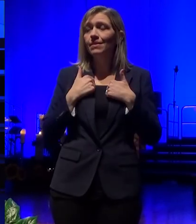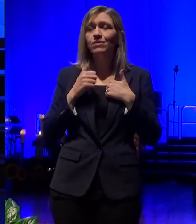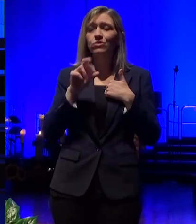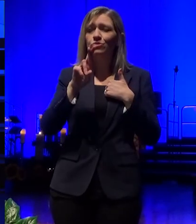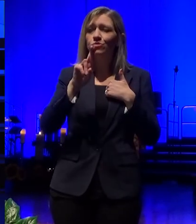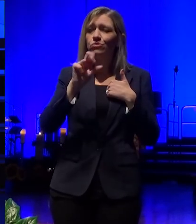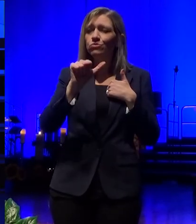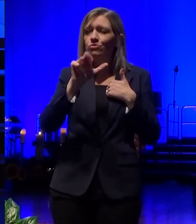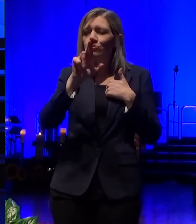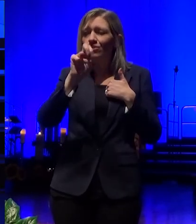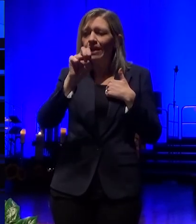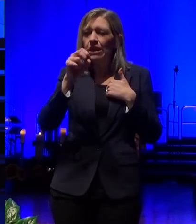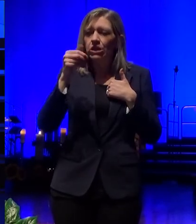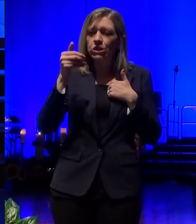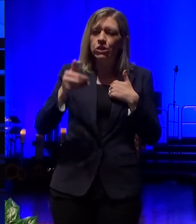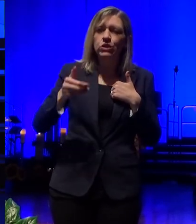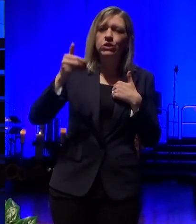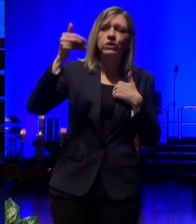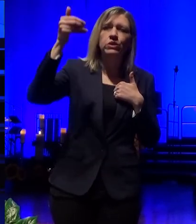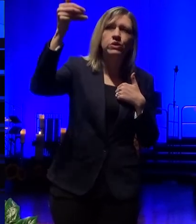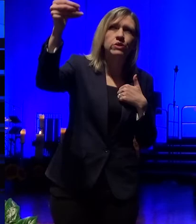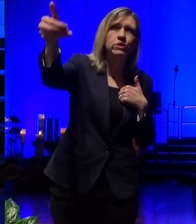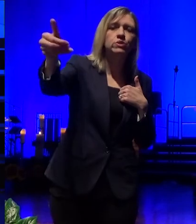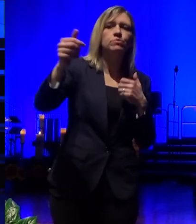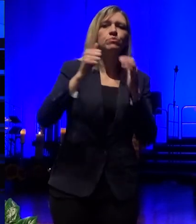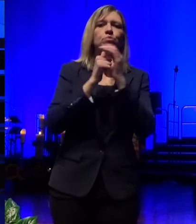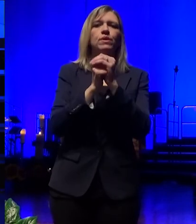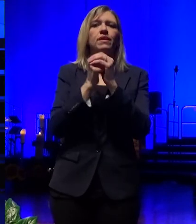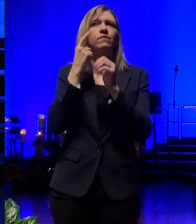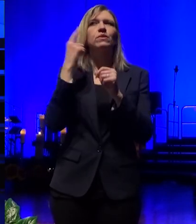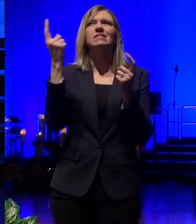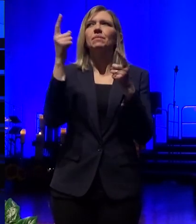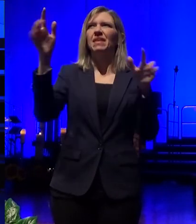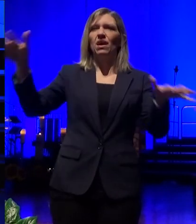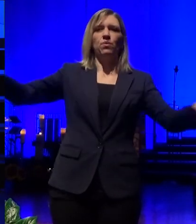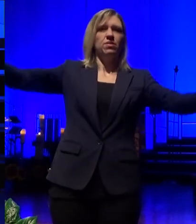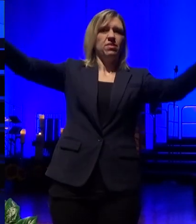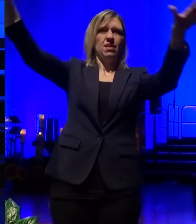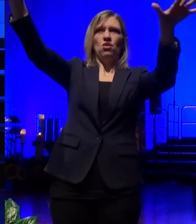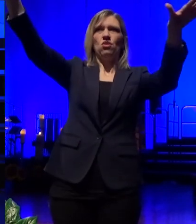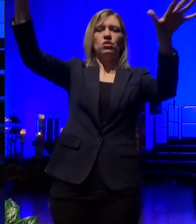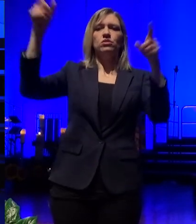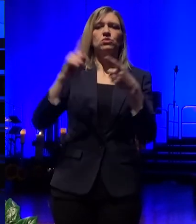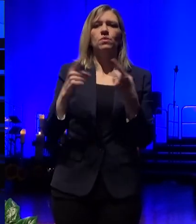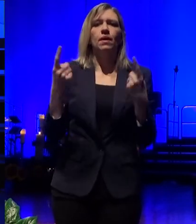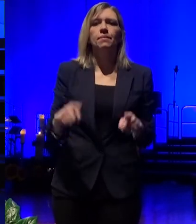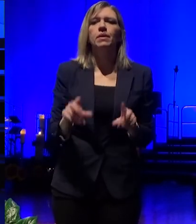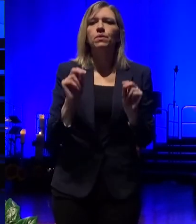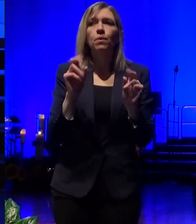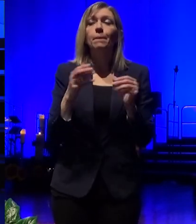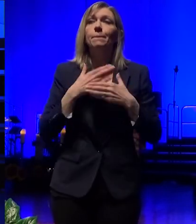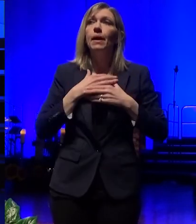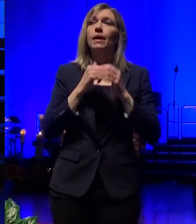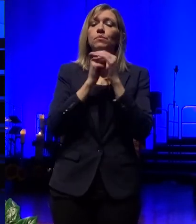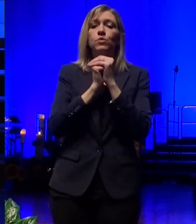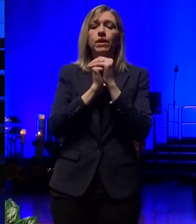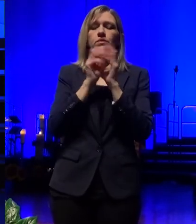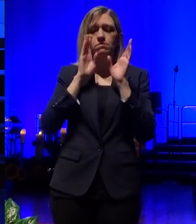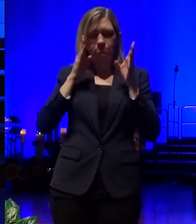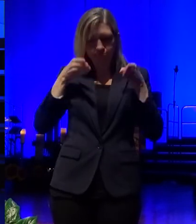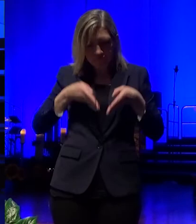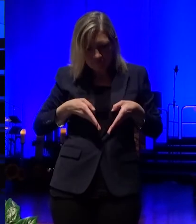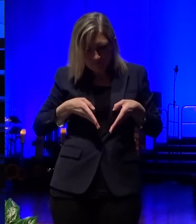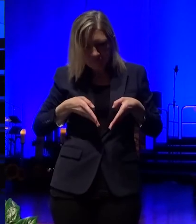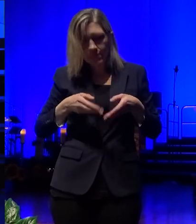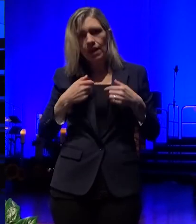very rarely ever pray for something out there to happen anymore. My prayers are all about, I